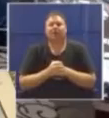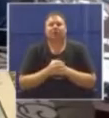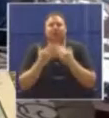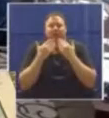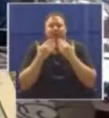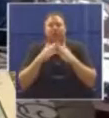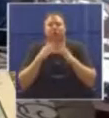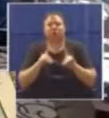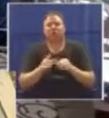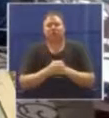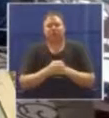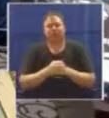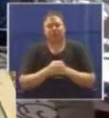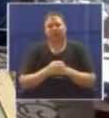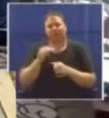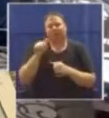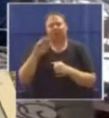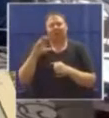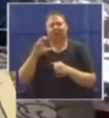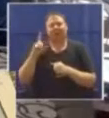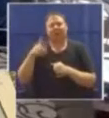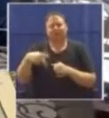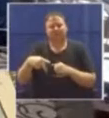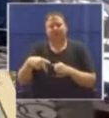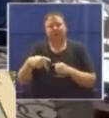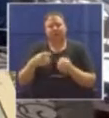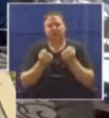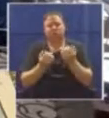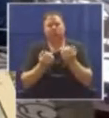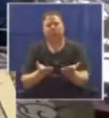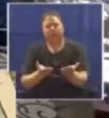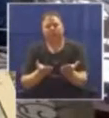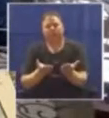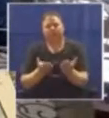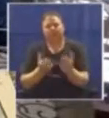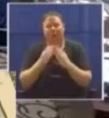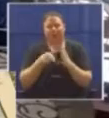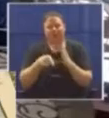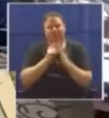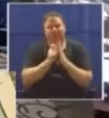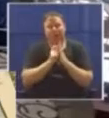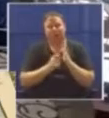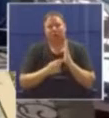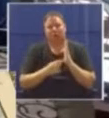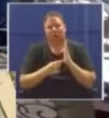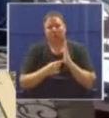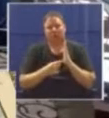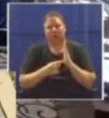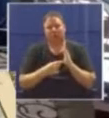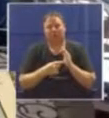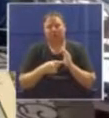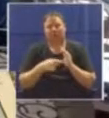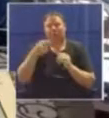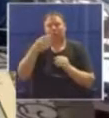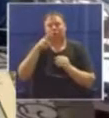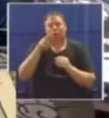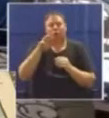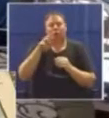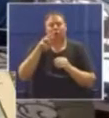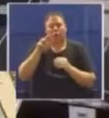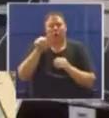Thank you, House Chair. House Chair, the ACDP moves without notice that the House notes that Power Group founder Graham Power, who is known for